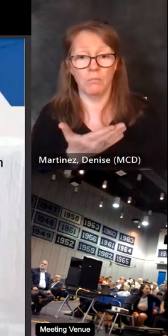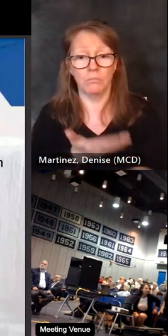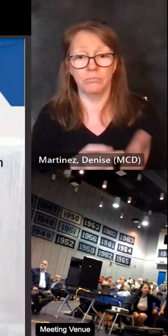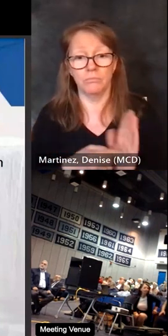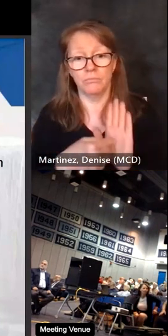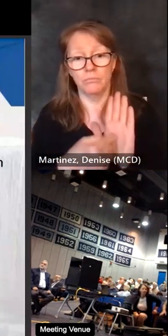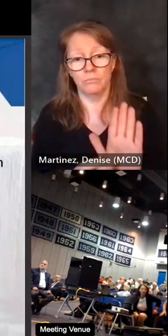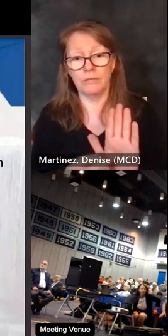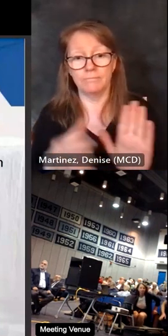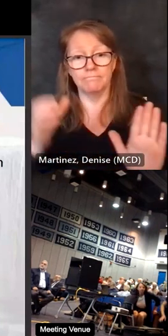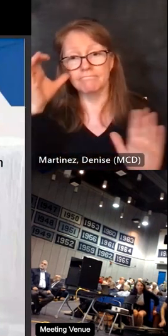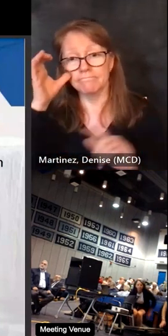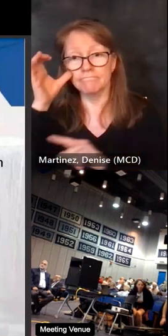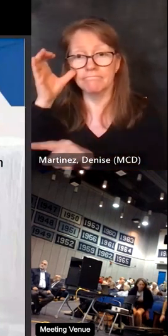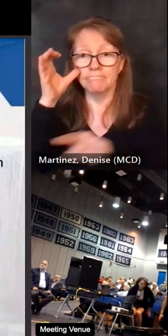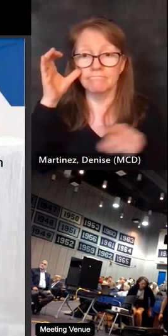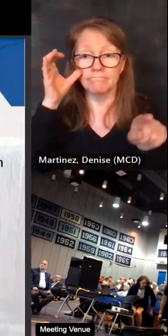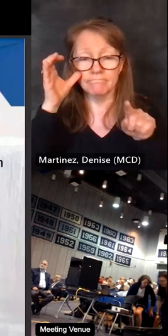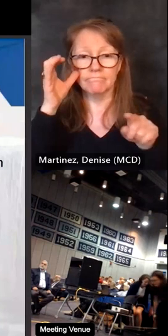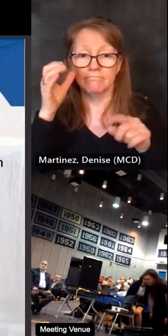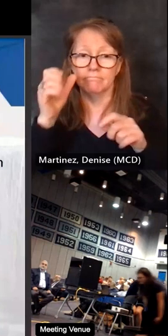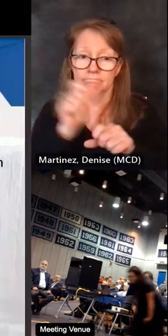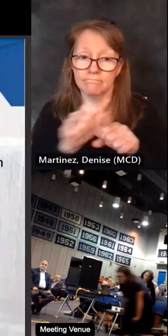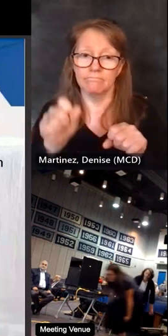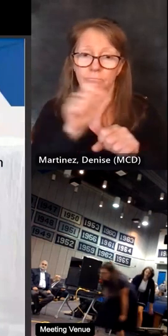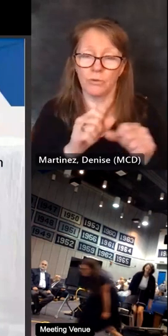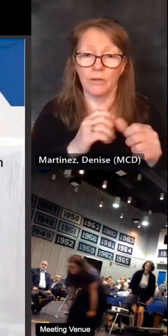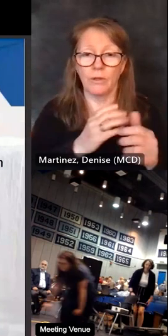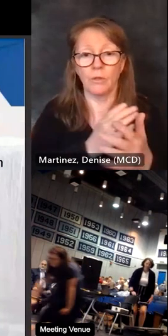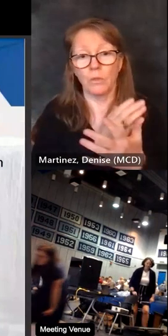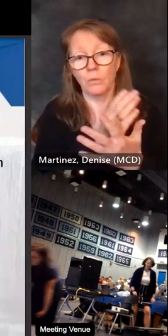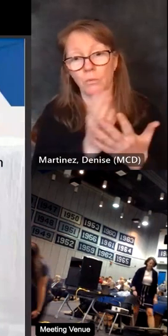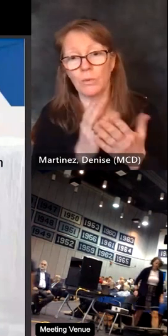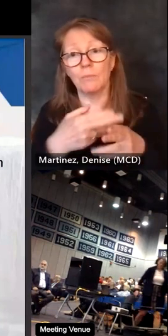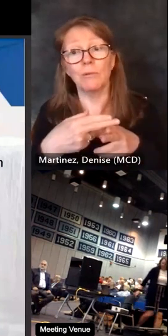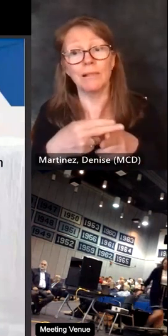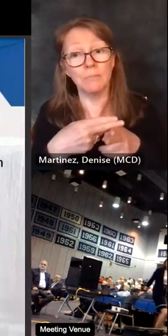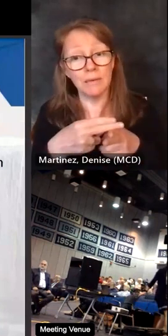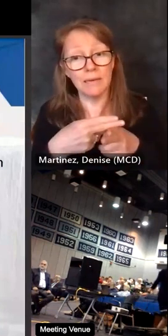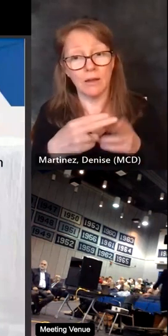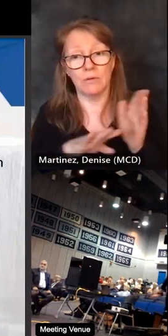you know, iteratively as we're working through this preliminary design. Next slide.